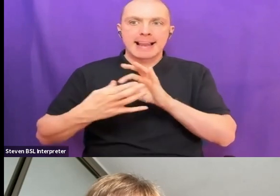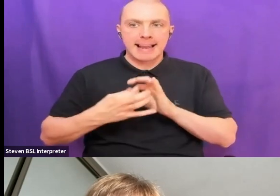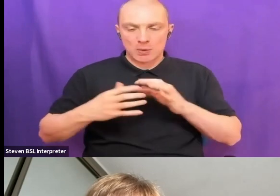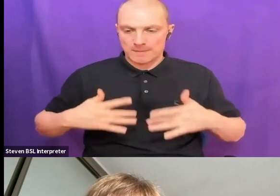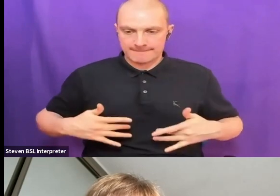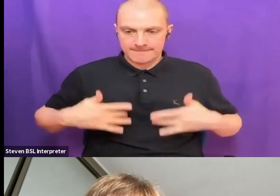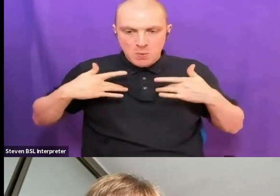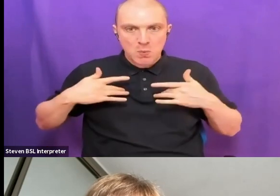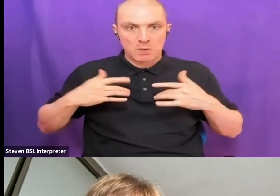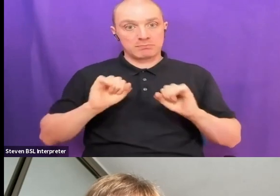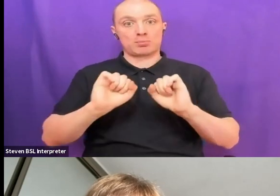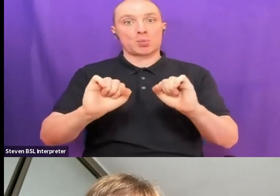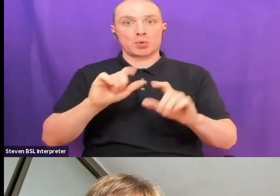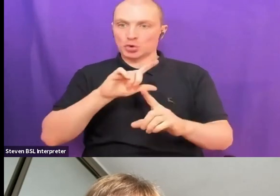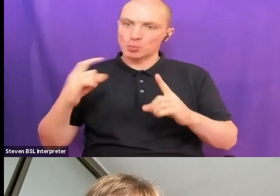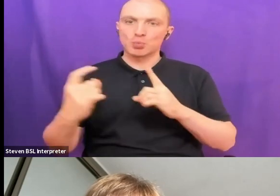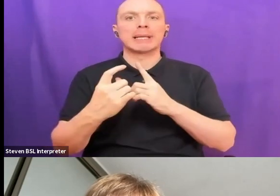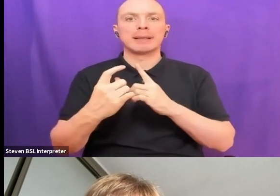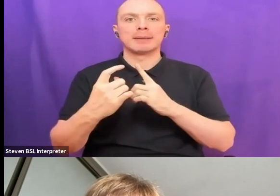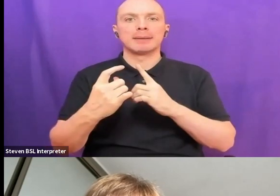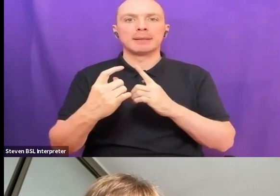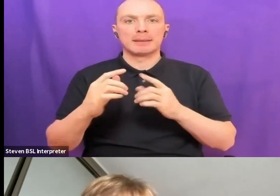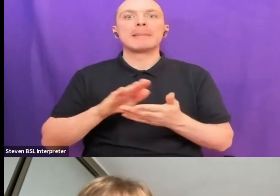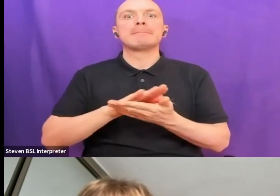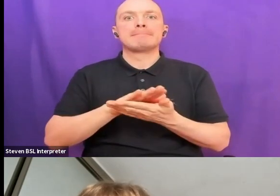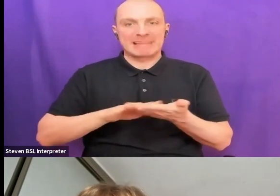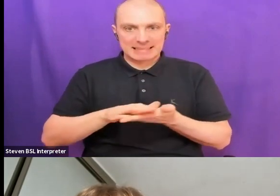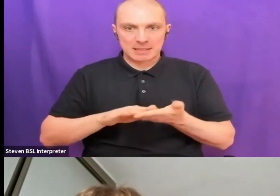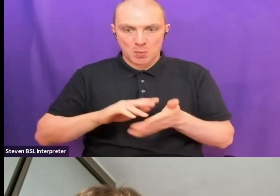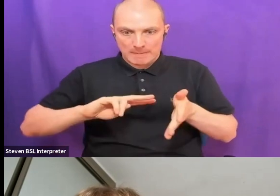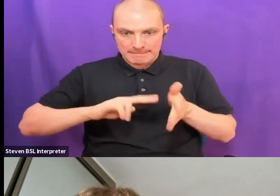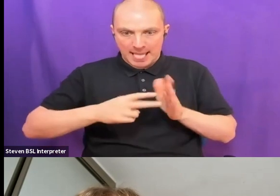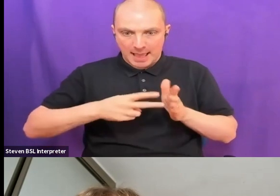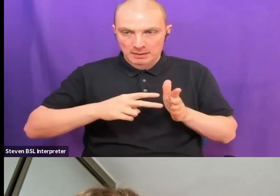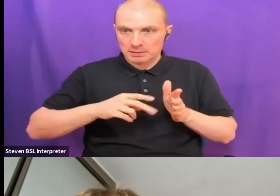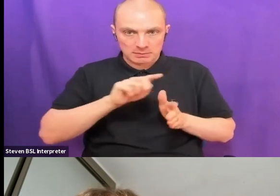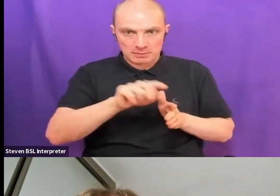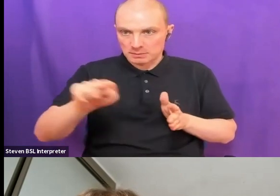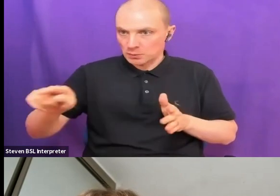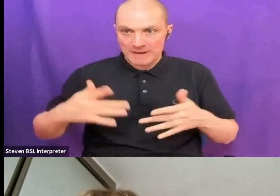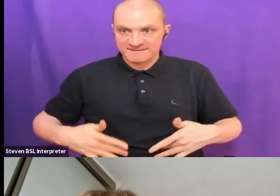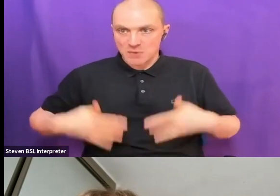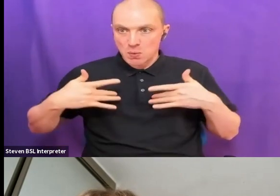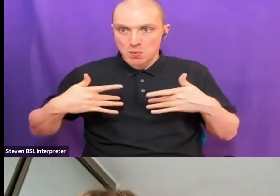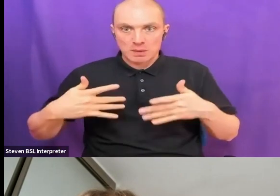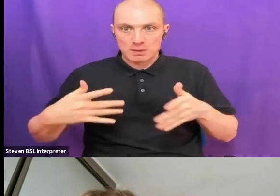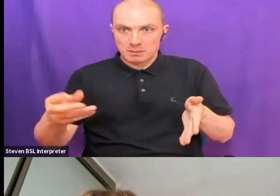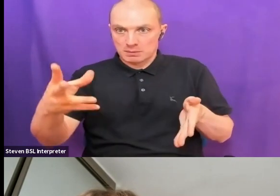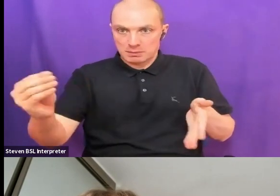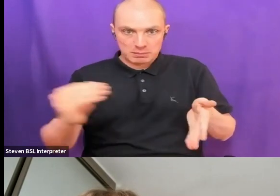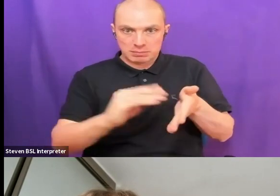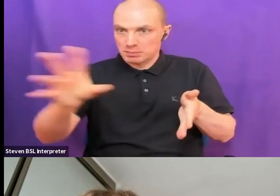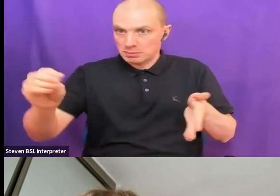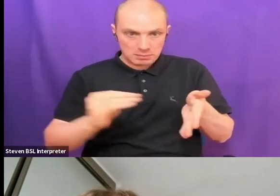those investments are made, so that we are joined up and we are thinking these things through properly. Obviously, we can't do this alone, so we are working